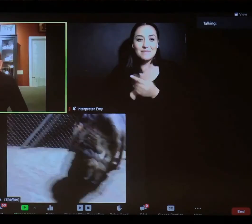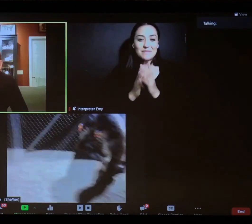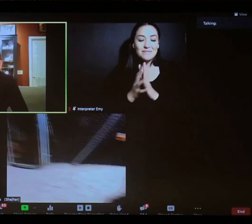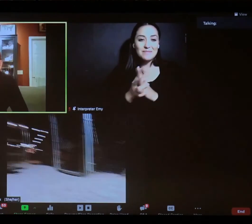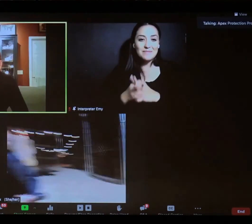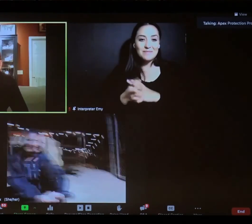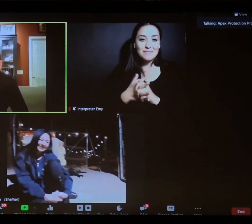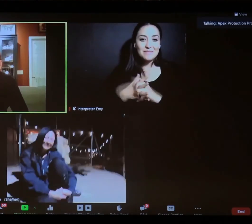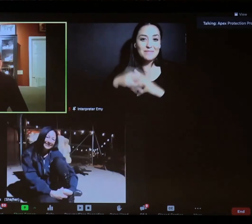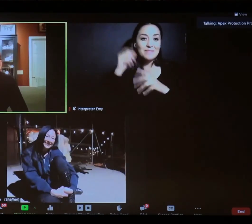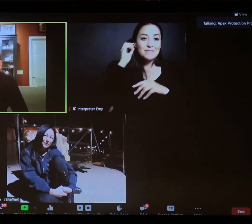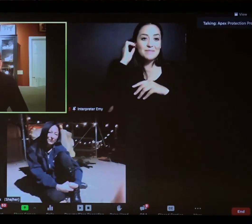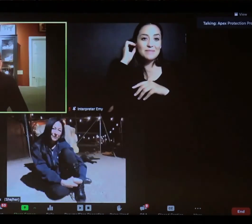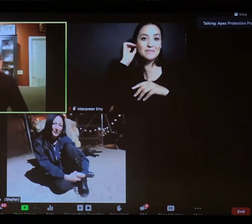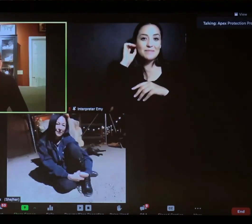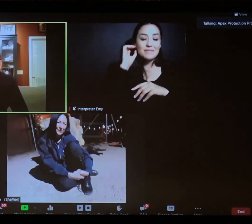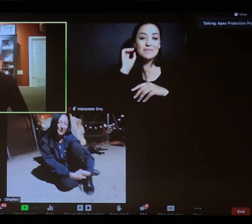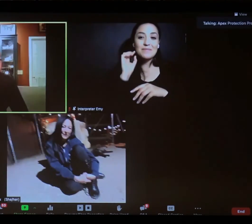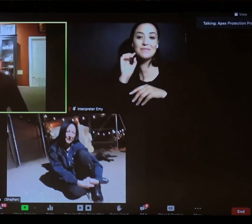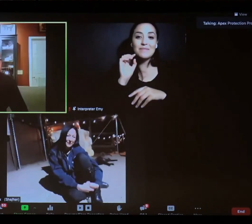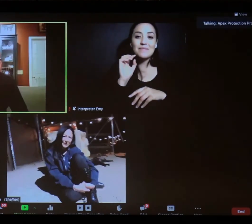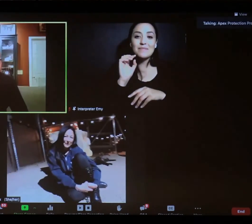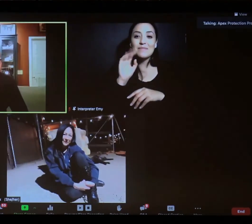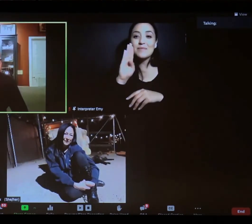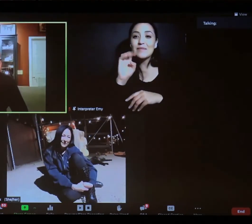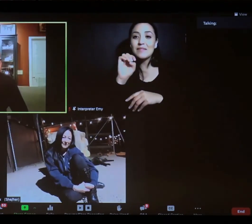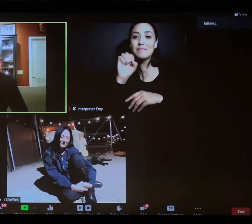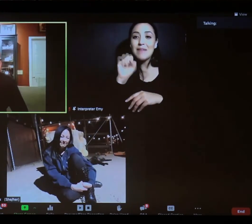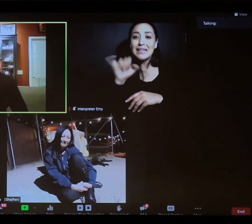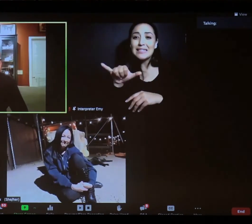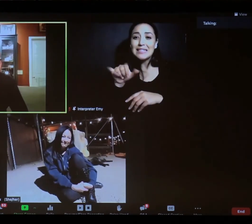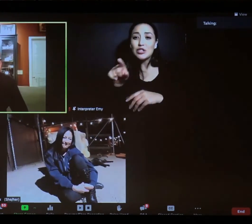Do you have a few words to say, Dee, before we leave?